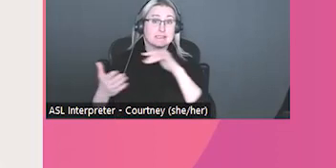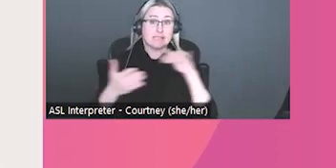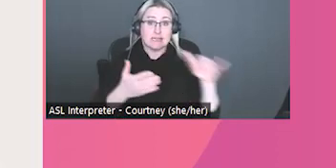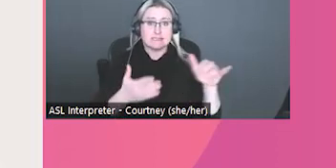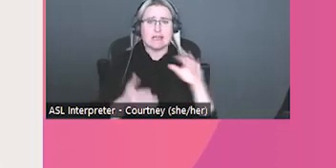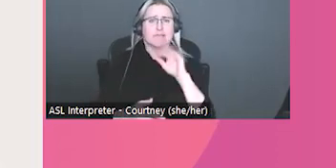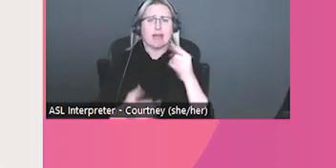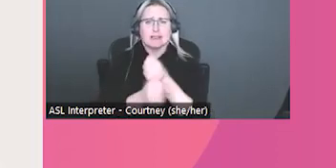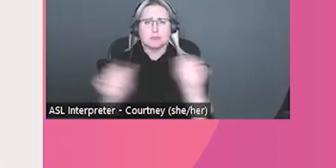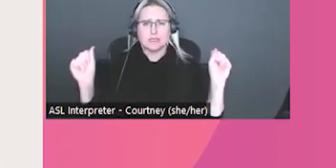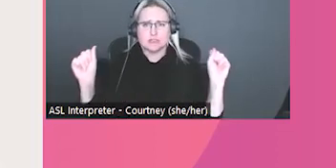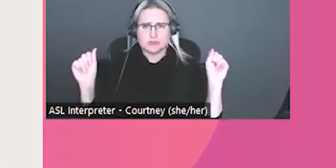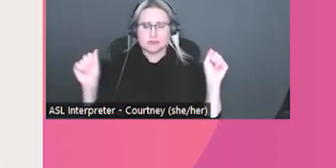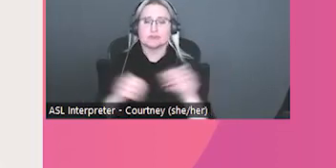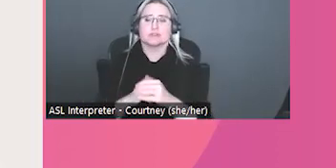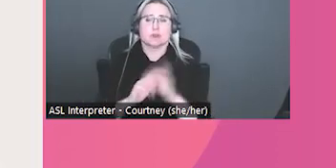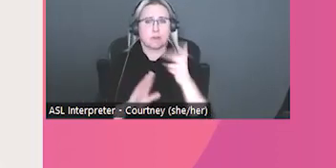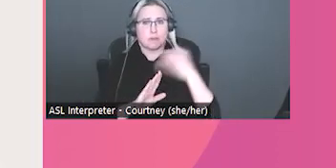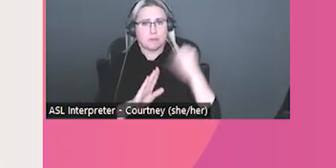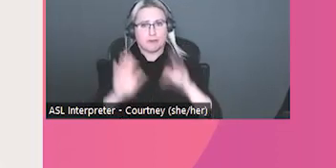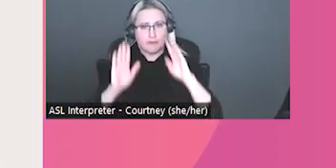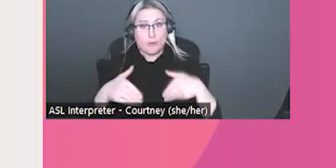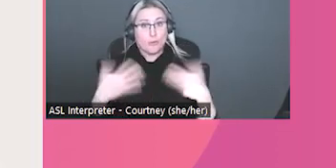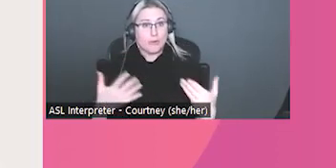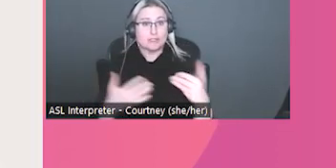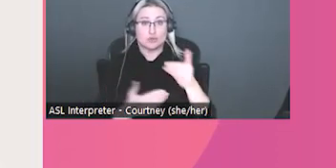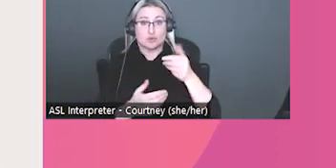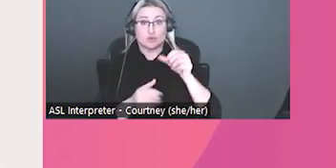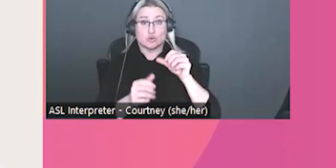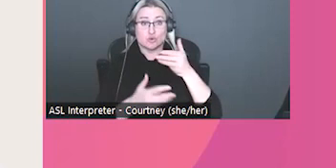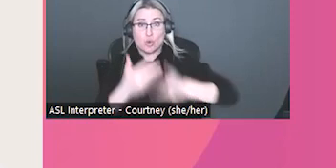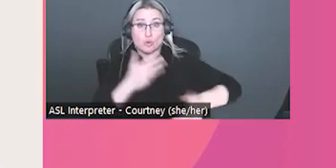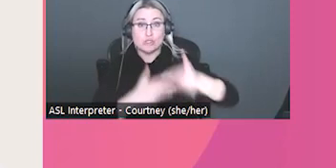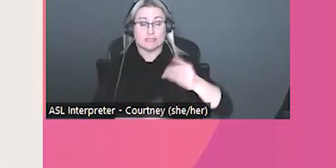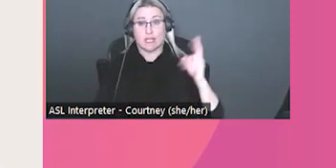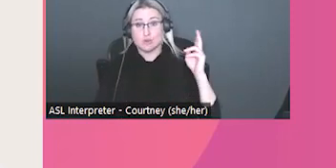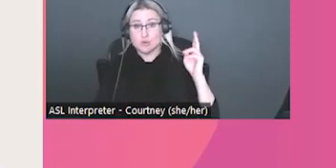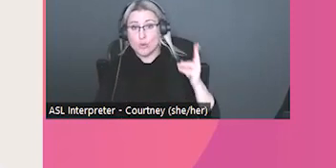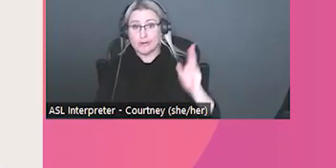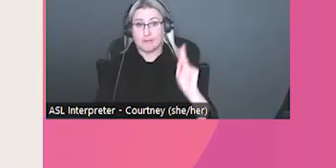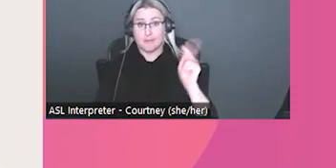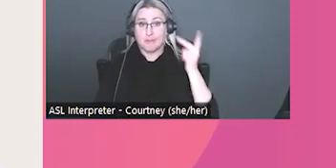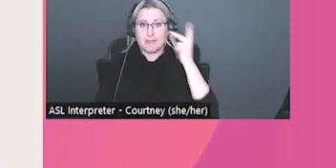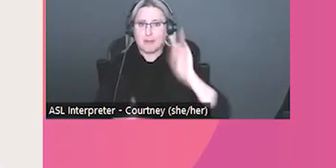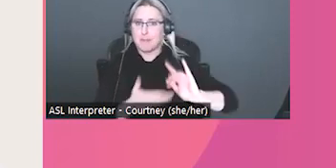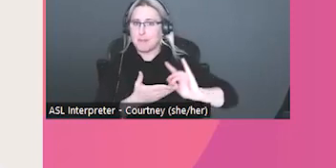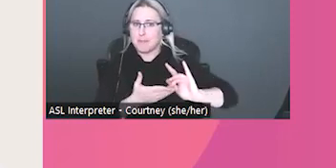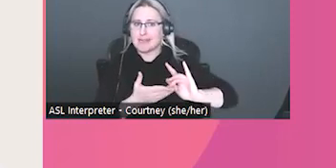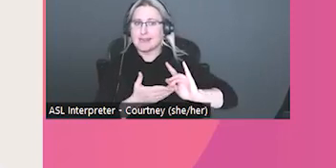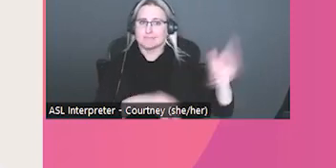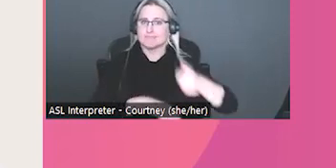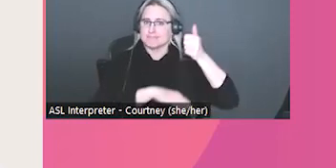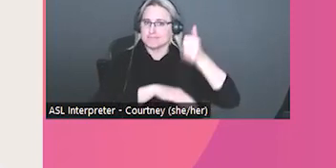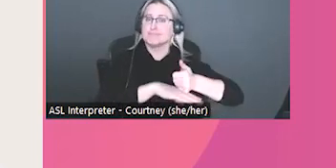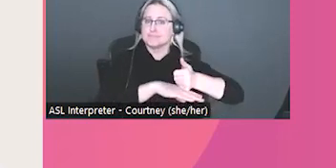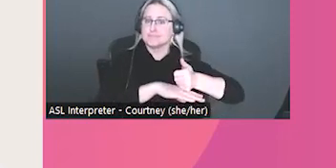shares the ways in which fatness is socially, historically, politically, and medically constructed.